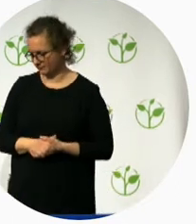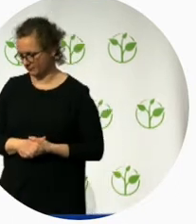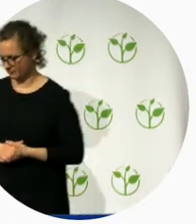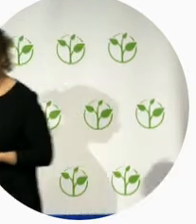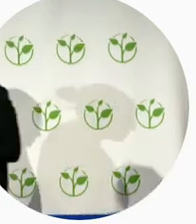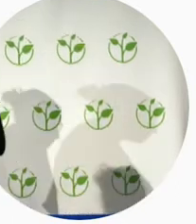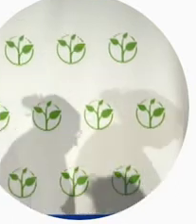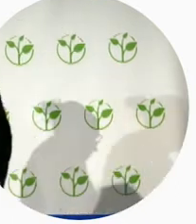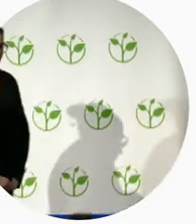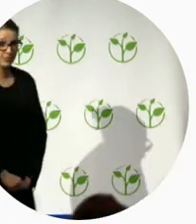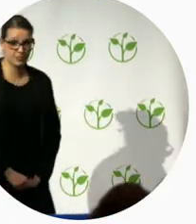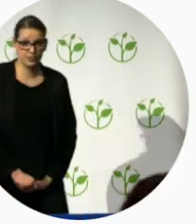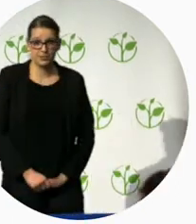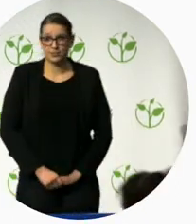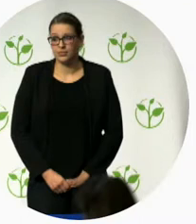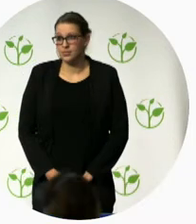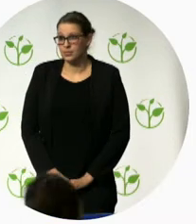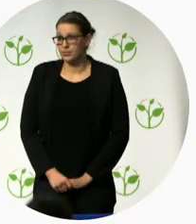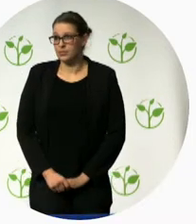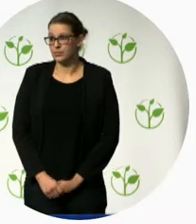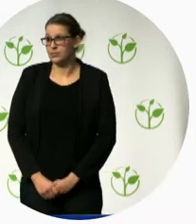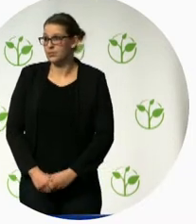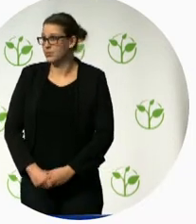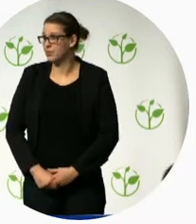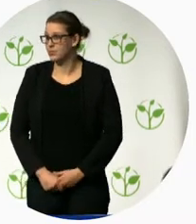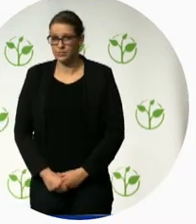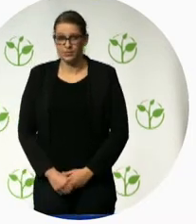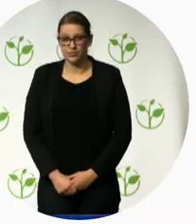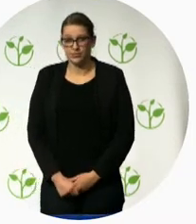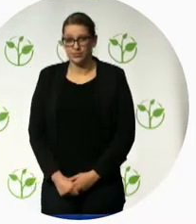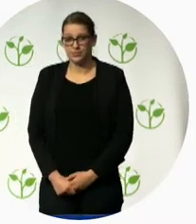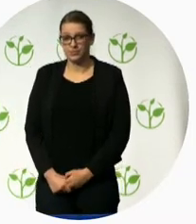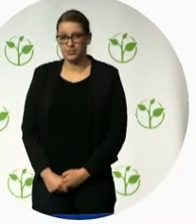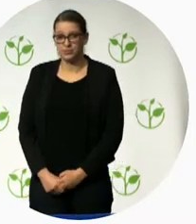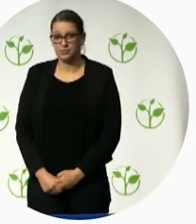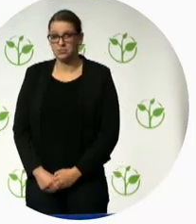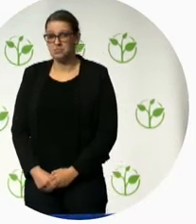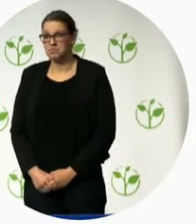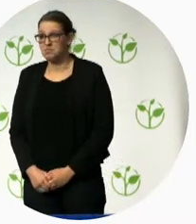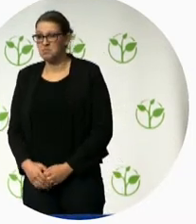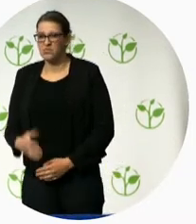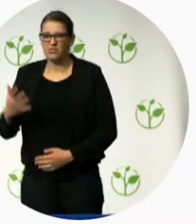Is there anybody out there? I'm having trouble. I'm having trouble seeing people and hands.